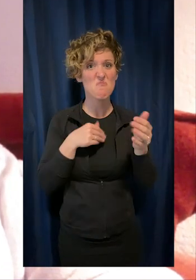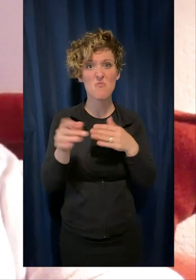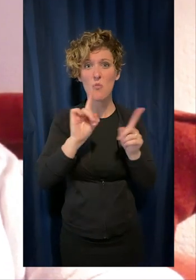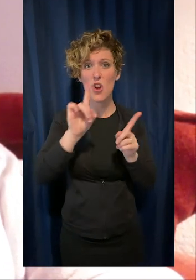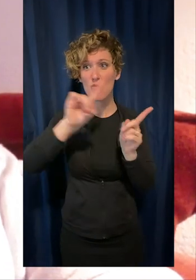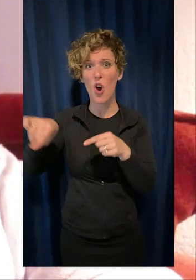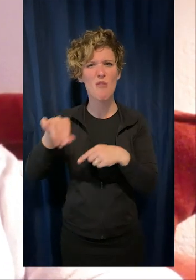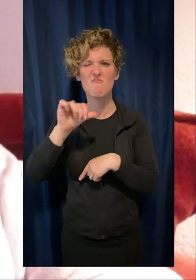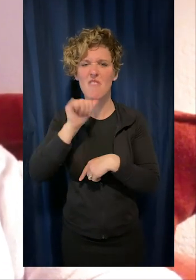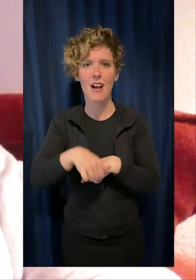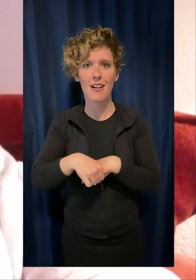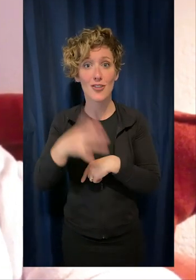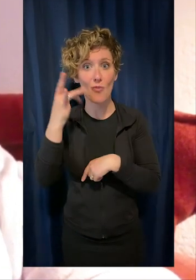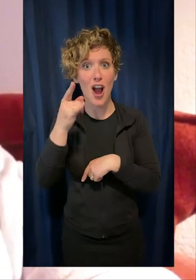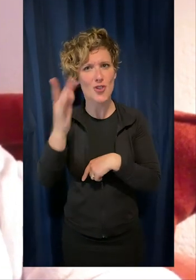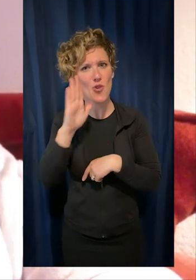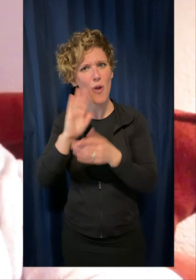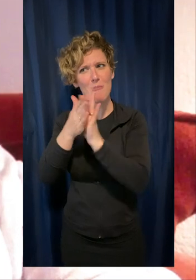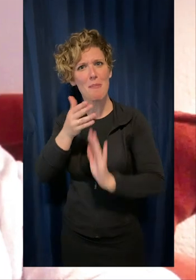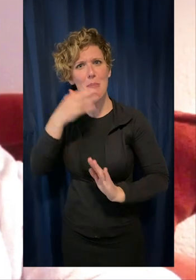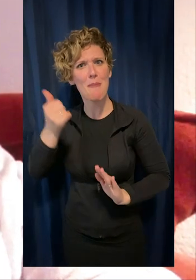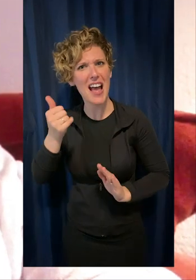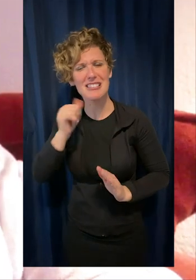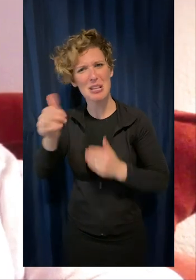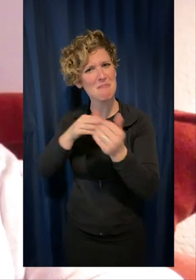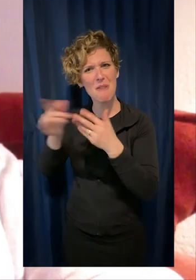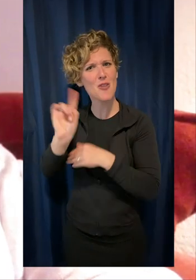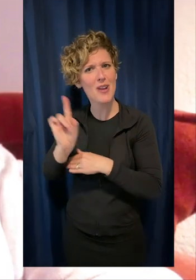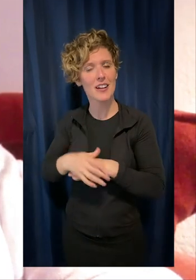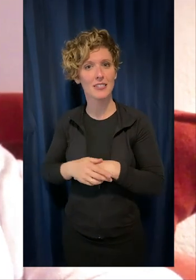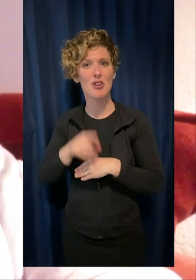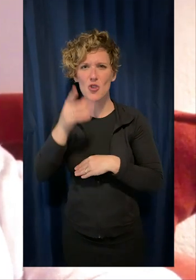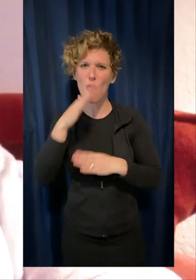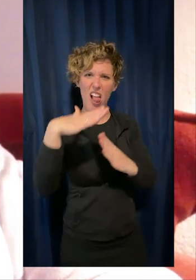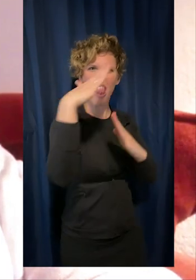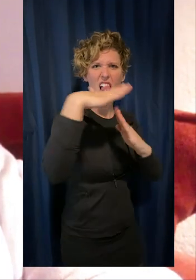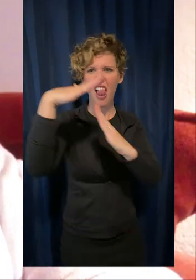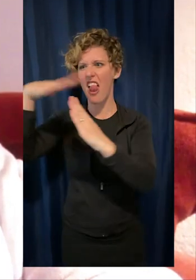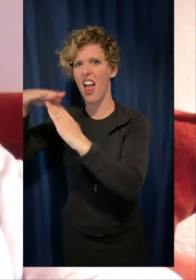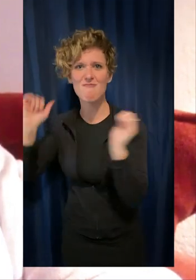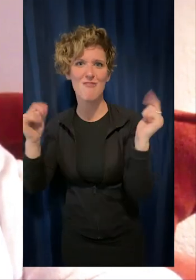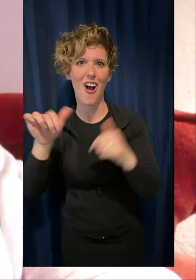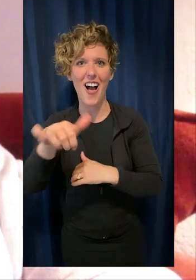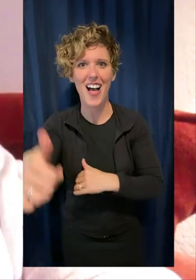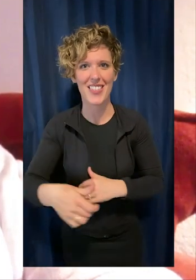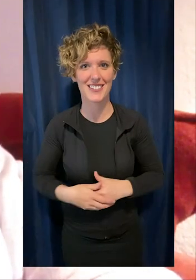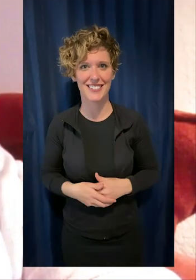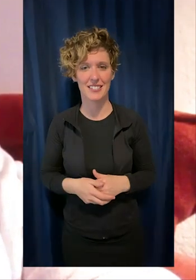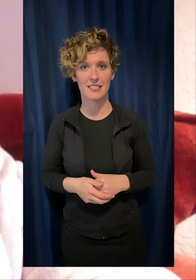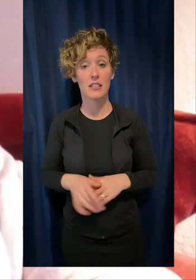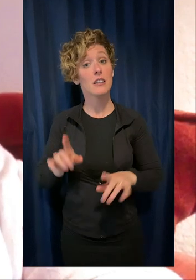best. Wherever you go, you will top all the rest. Except when you don't, because sometimes you